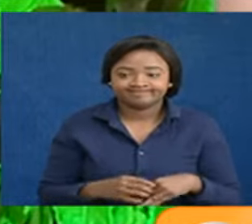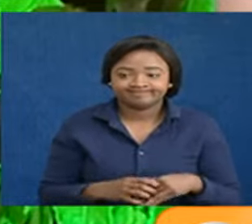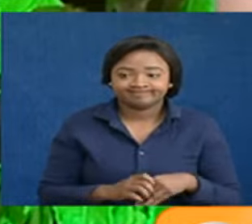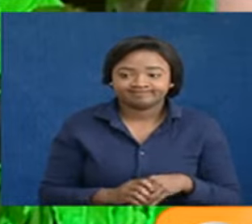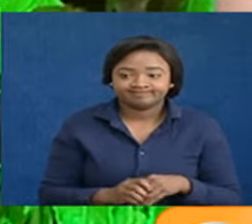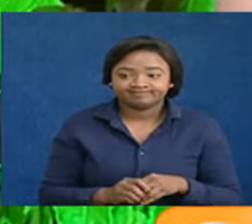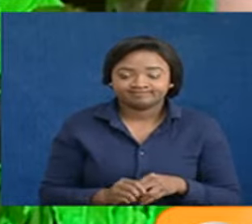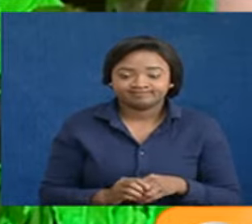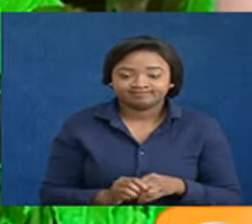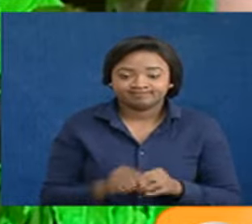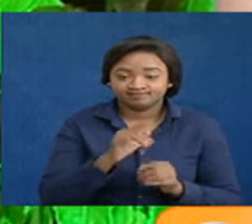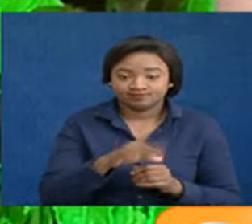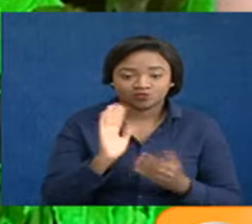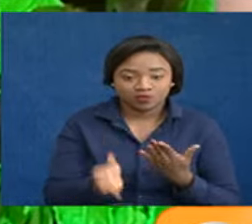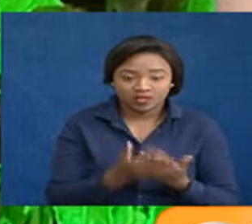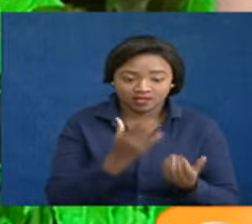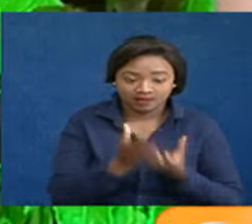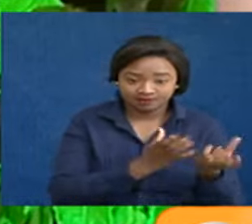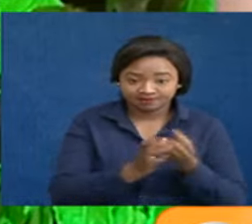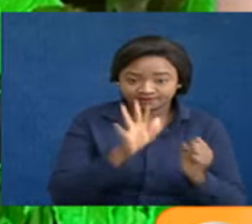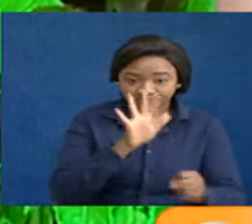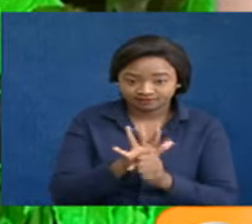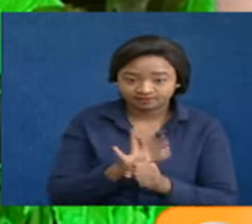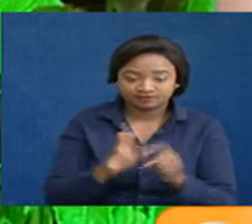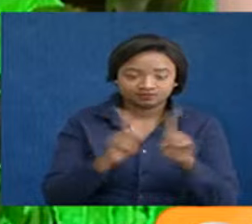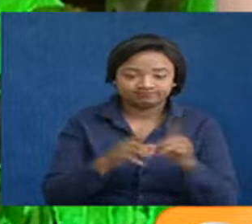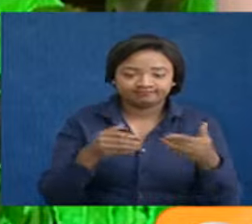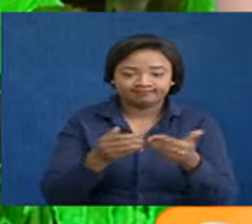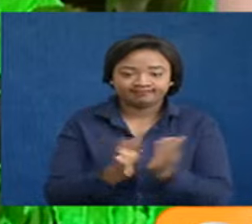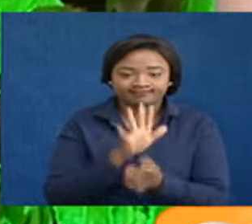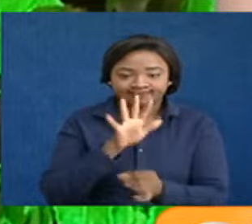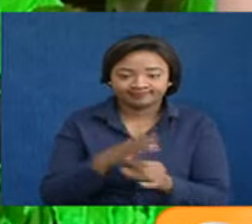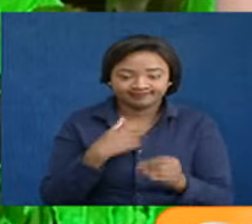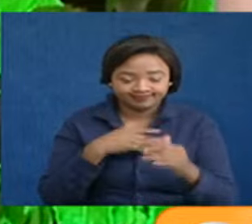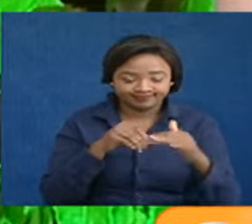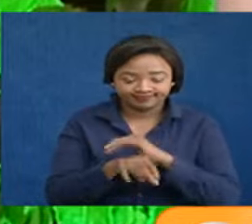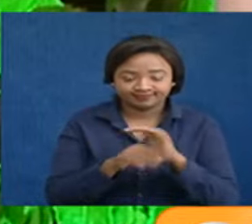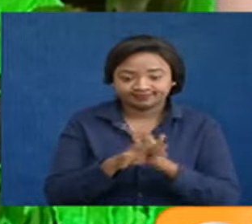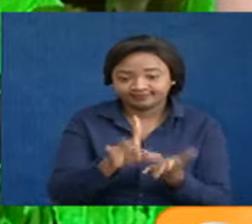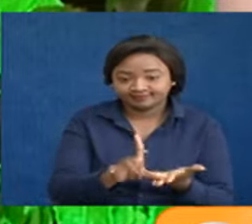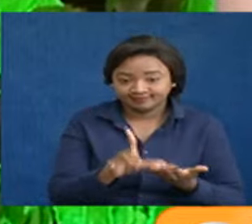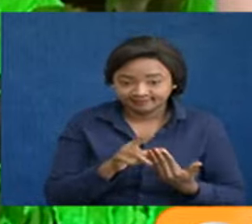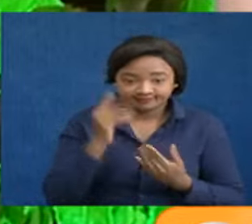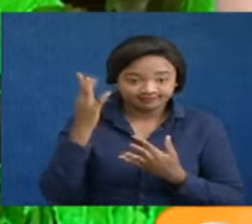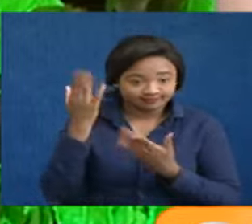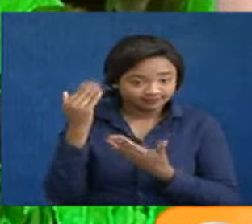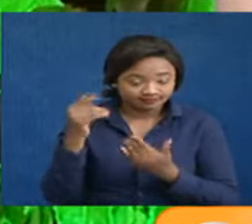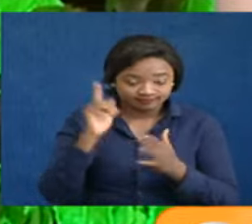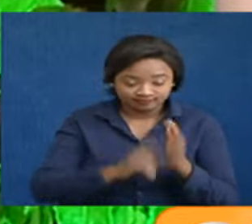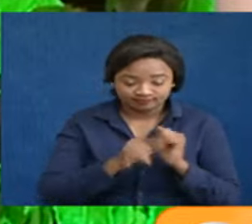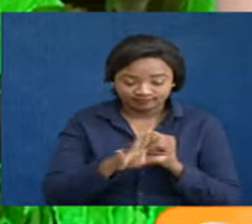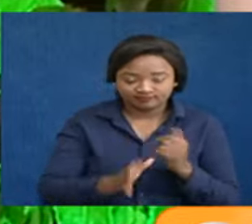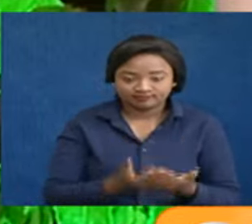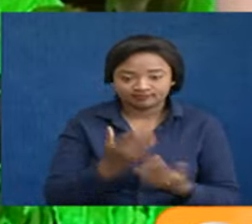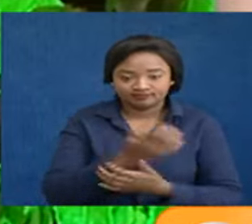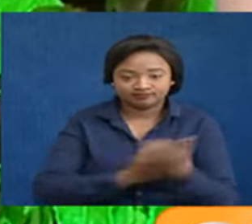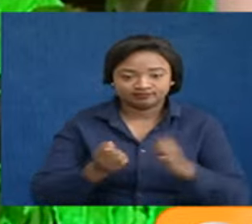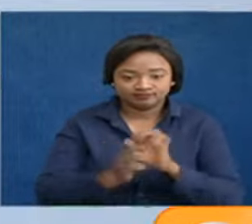reduced rate will benefit both businesses and households by creating access to credit that he hopes will drive economic